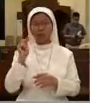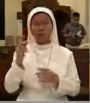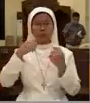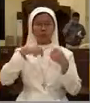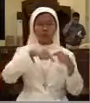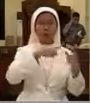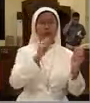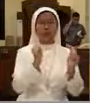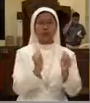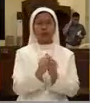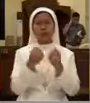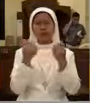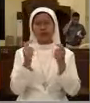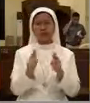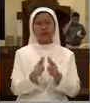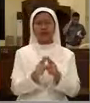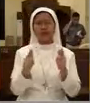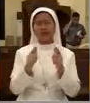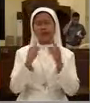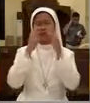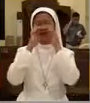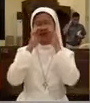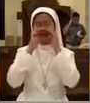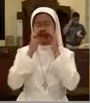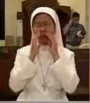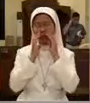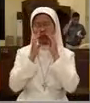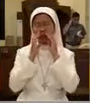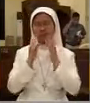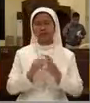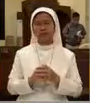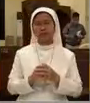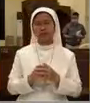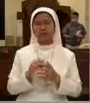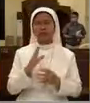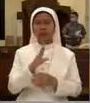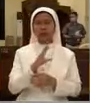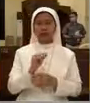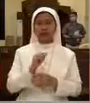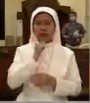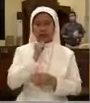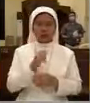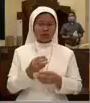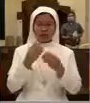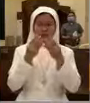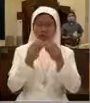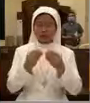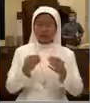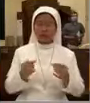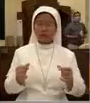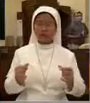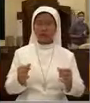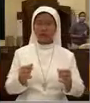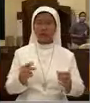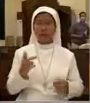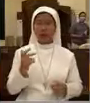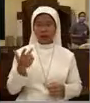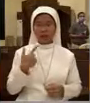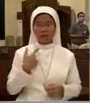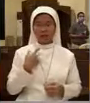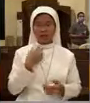with much sorrow. And that does not disappear even when they have reached